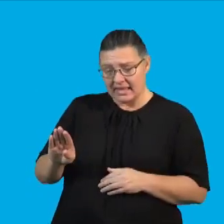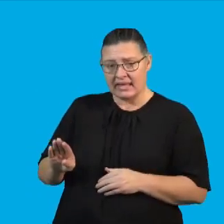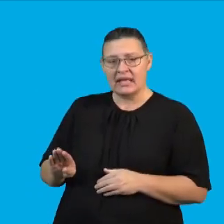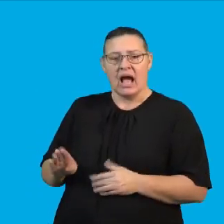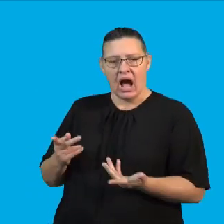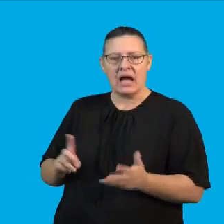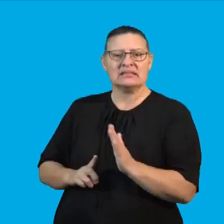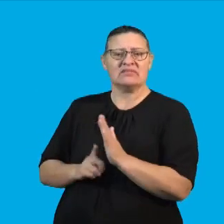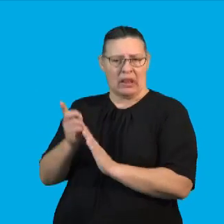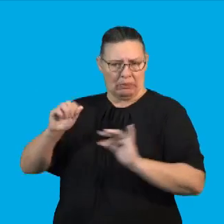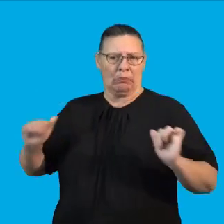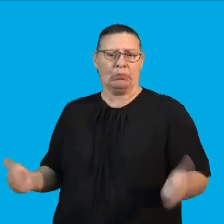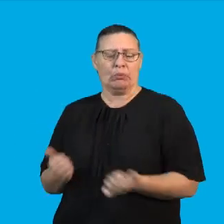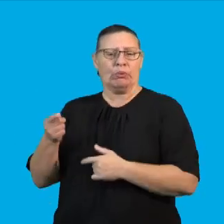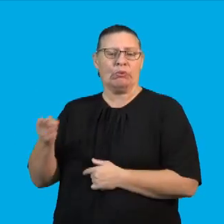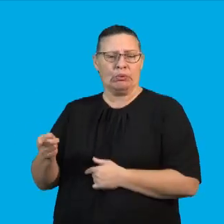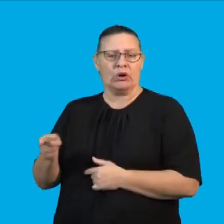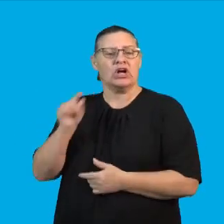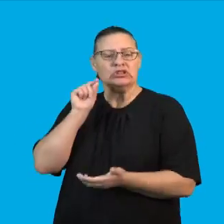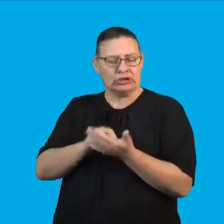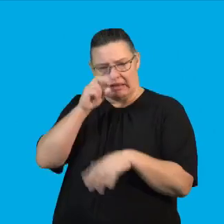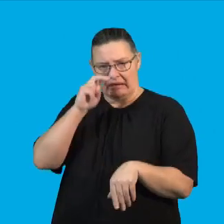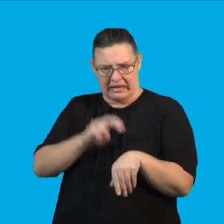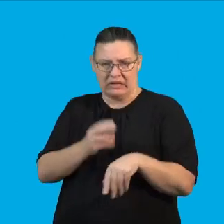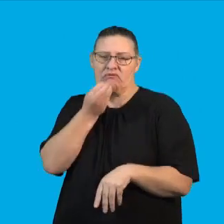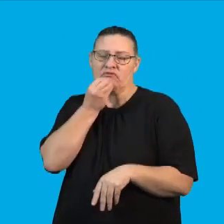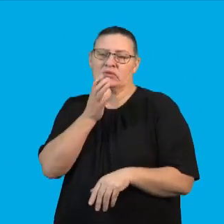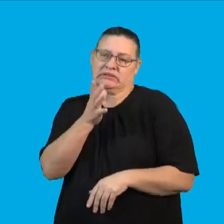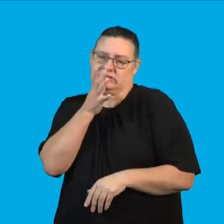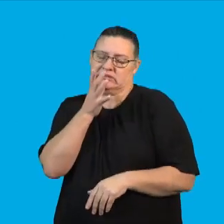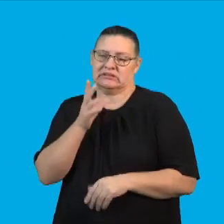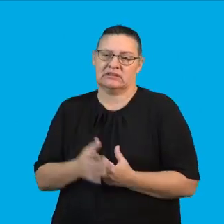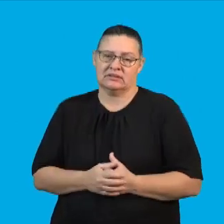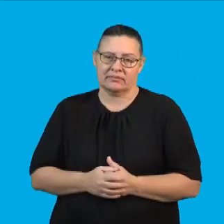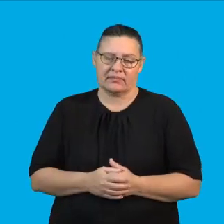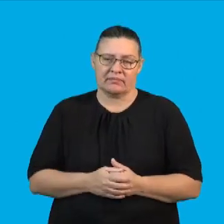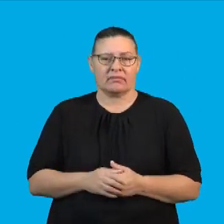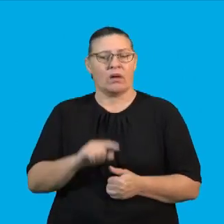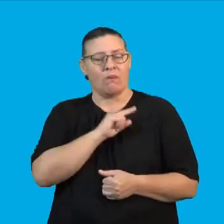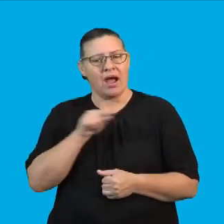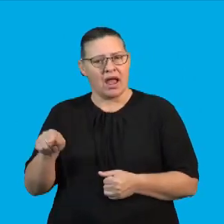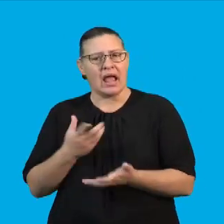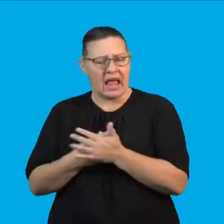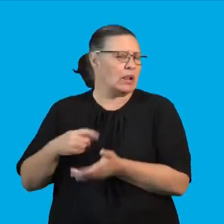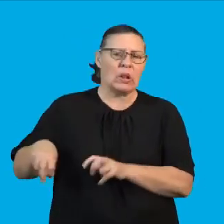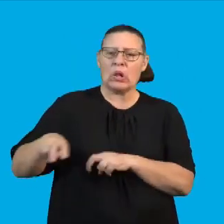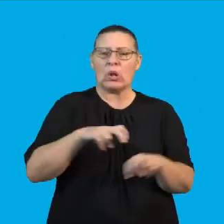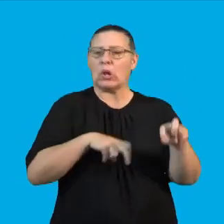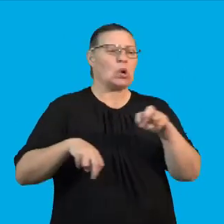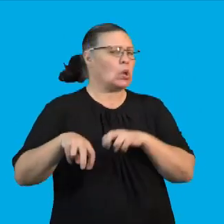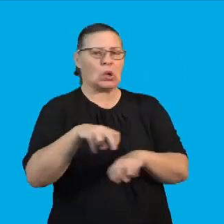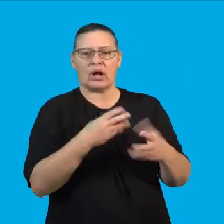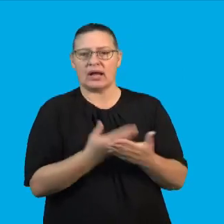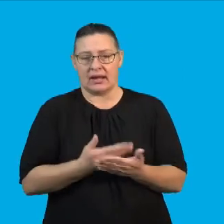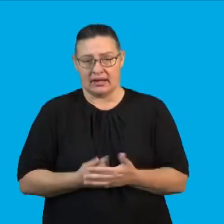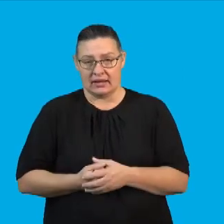The answer is to be so well developed, the chick will need much food. Because this chick here is able